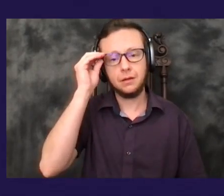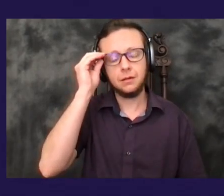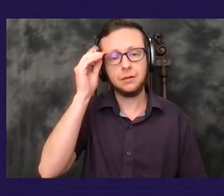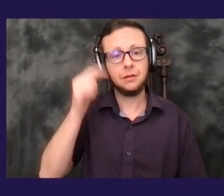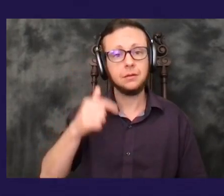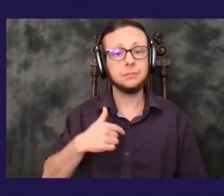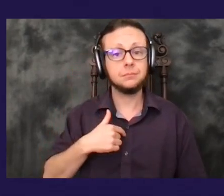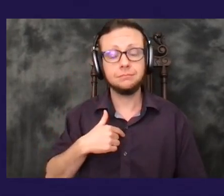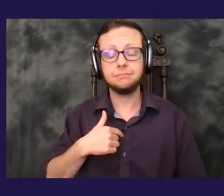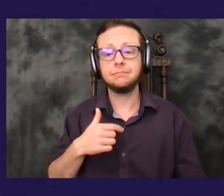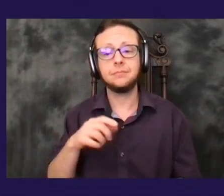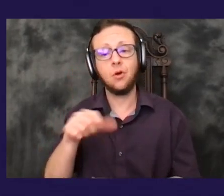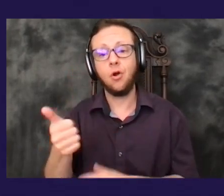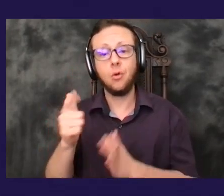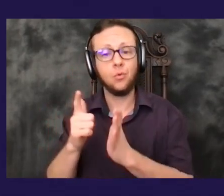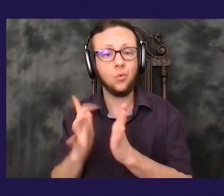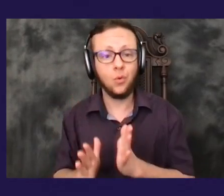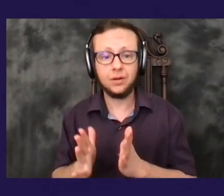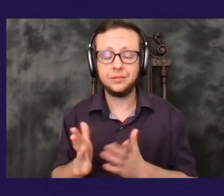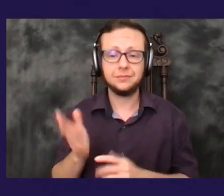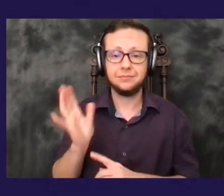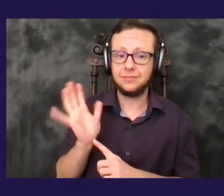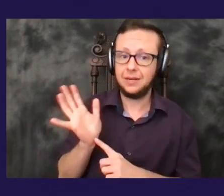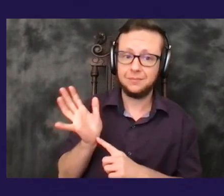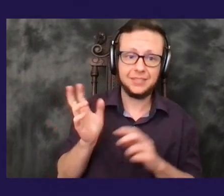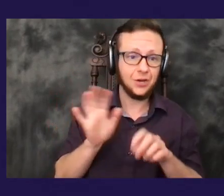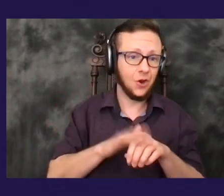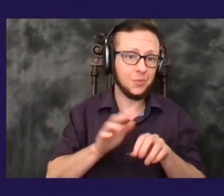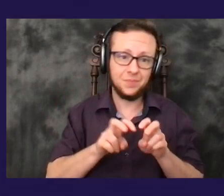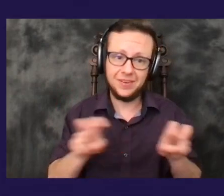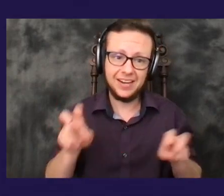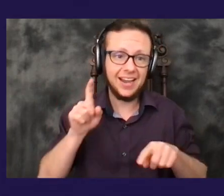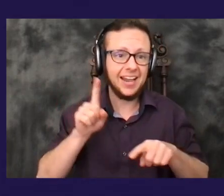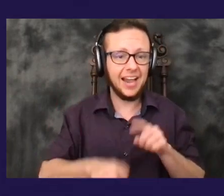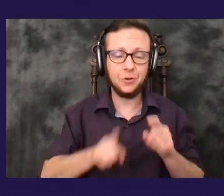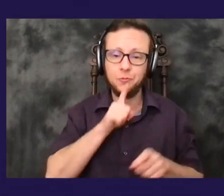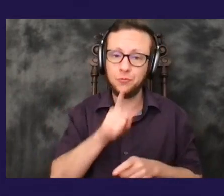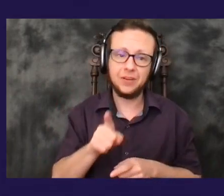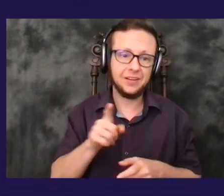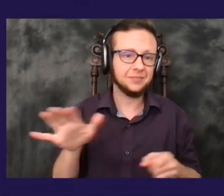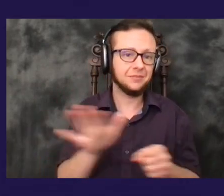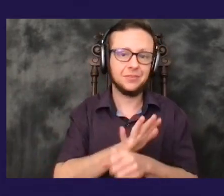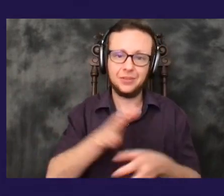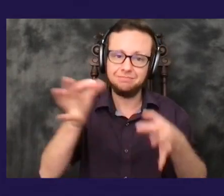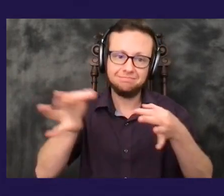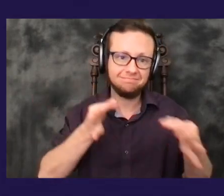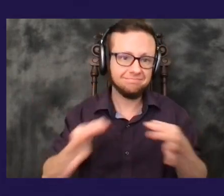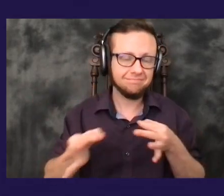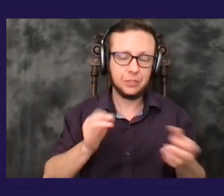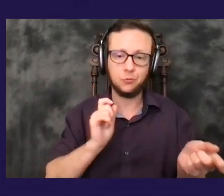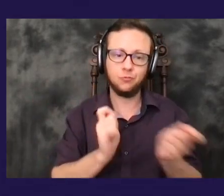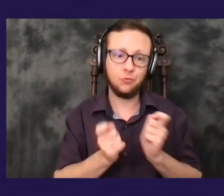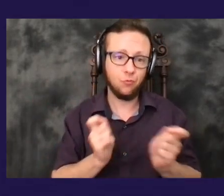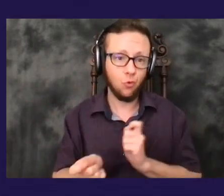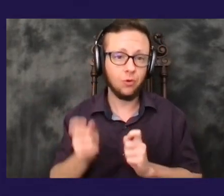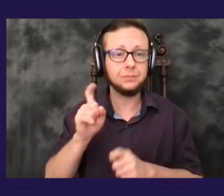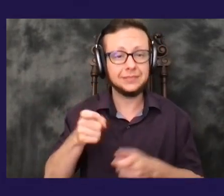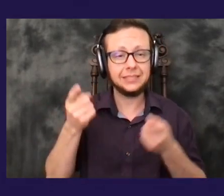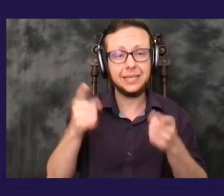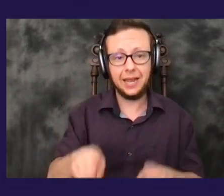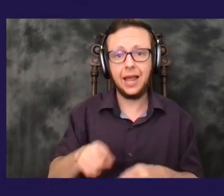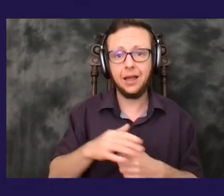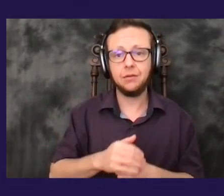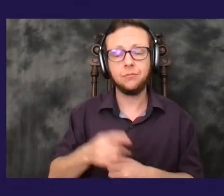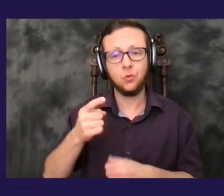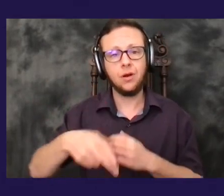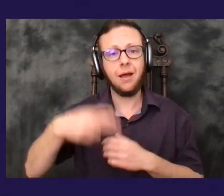lawyer given 5 minutes on a panel can begin to lay out the reforms in public health training and administration that are needed to support a high standard of